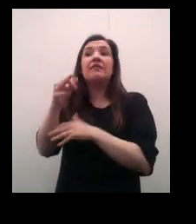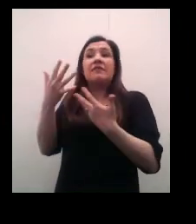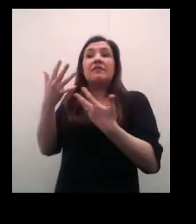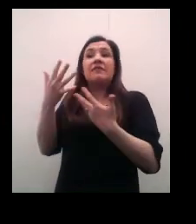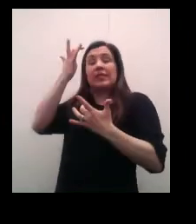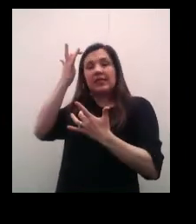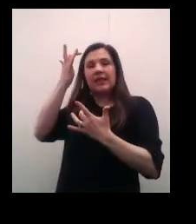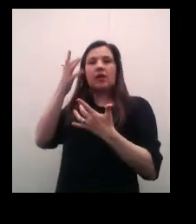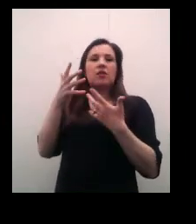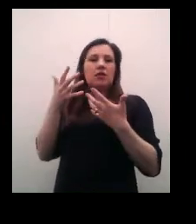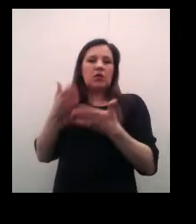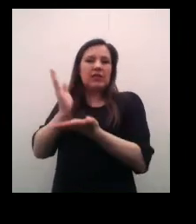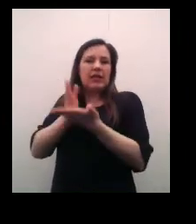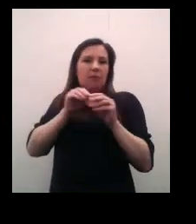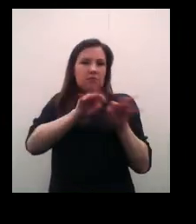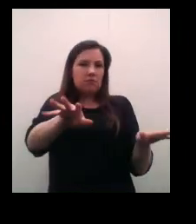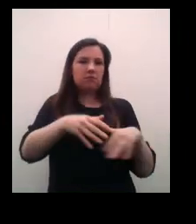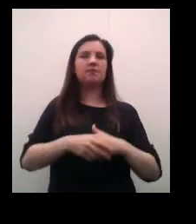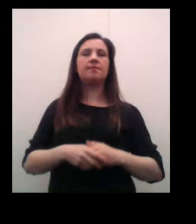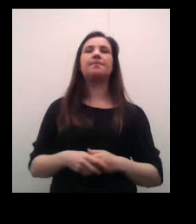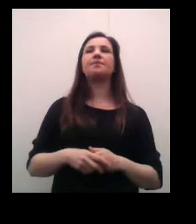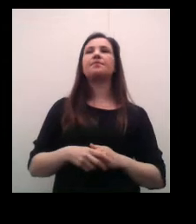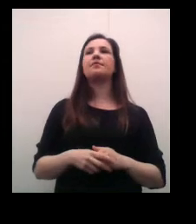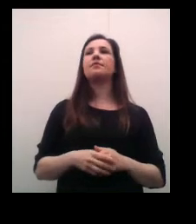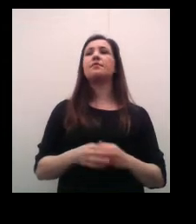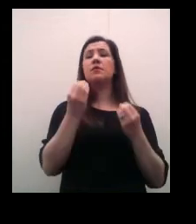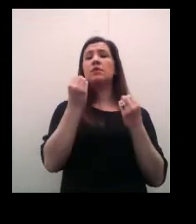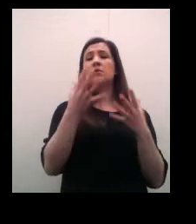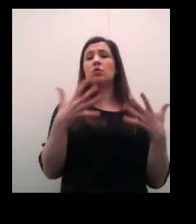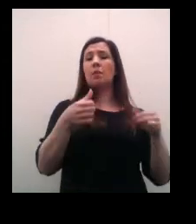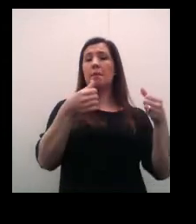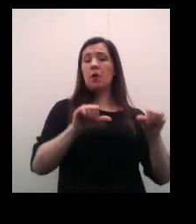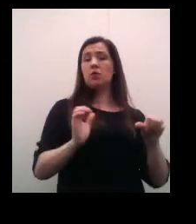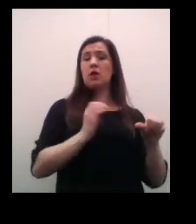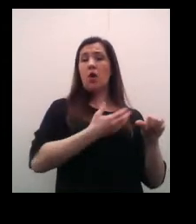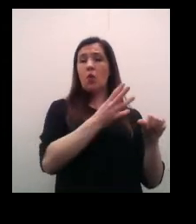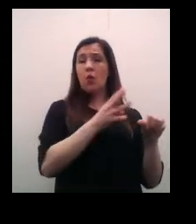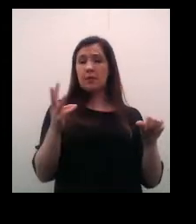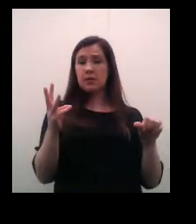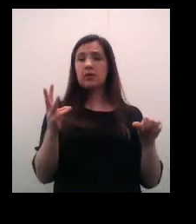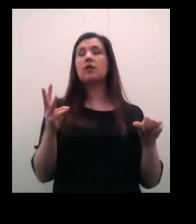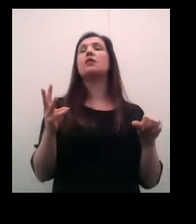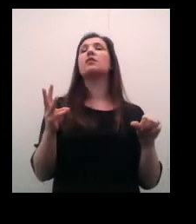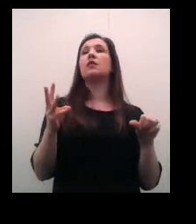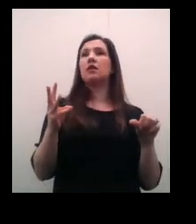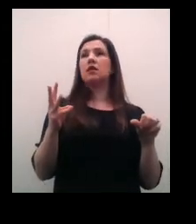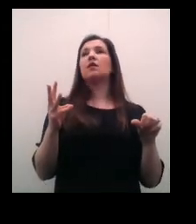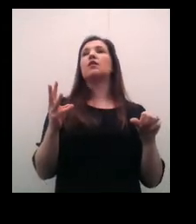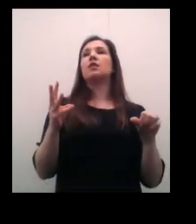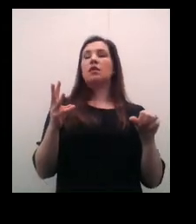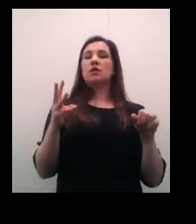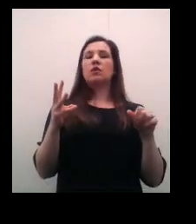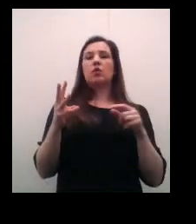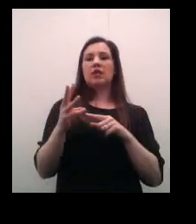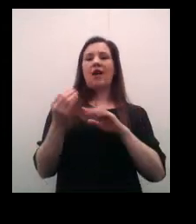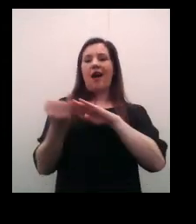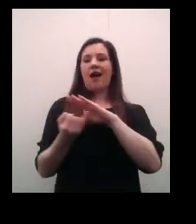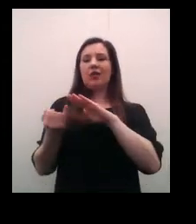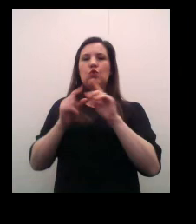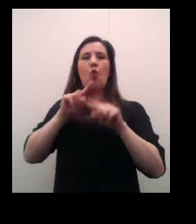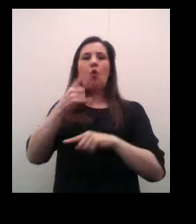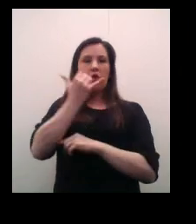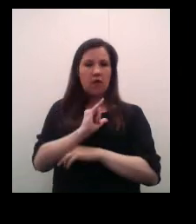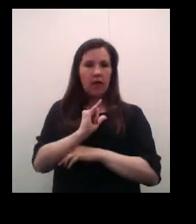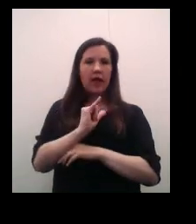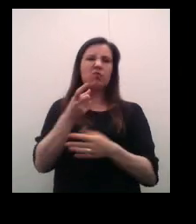infectious. And then we have information on our website with what those isolation orders are,